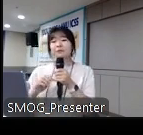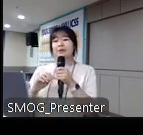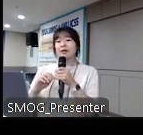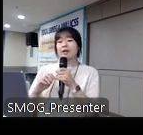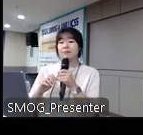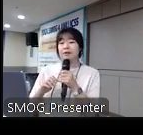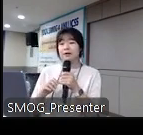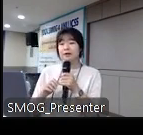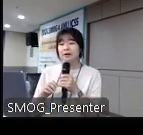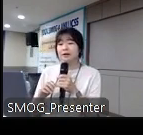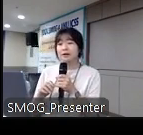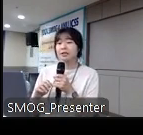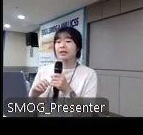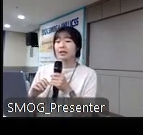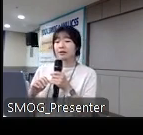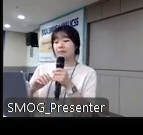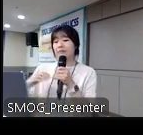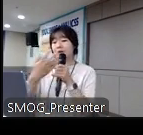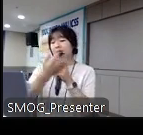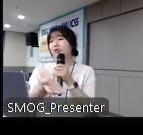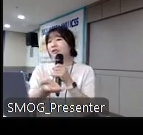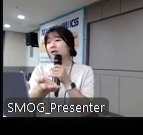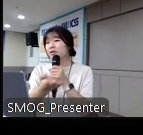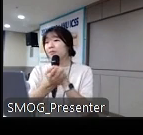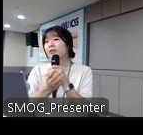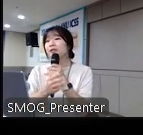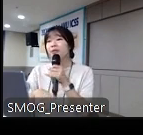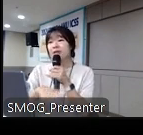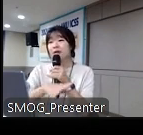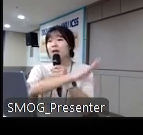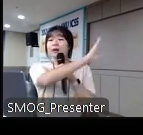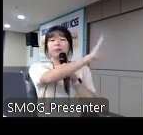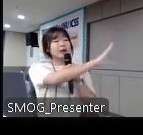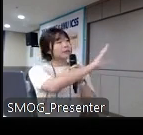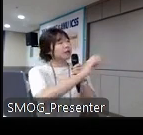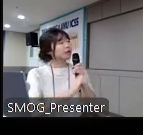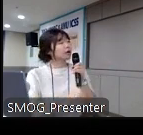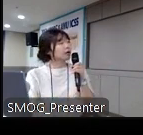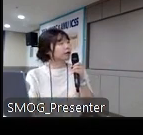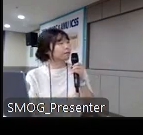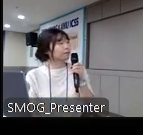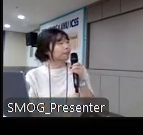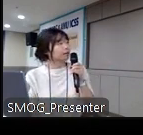also be an empirical question that would be very interesting to pursue. The